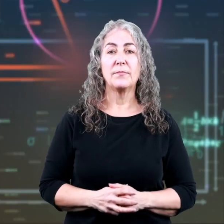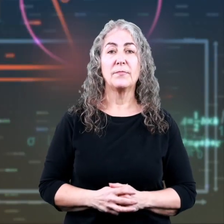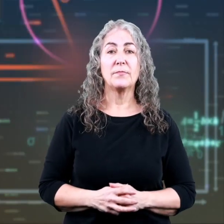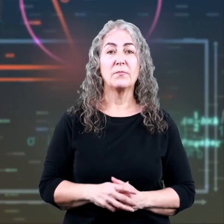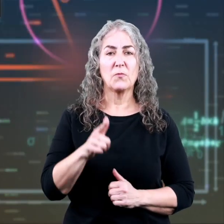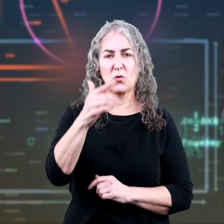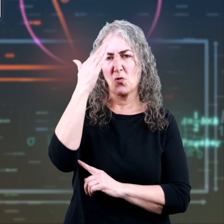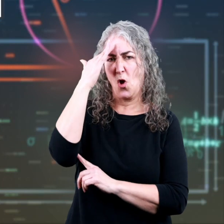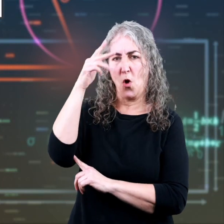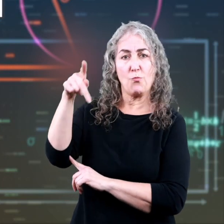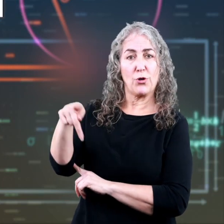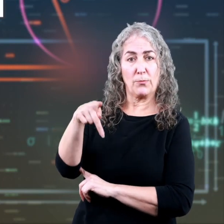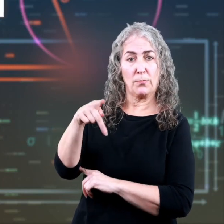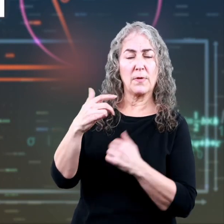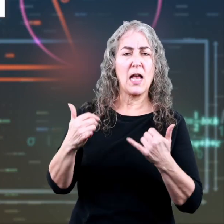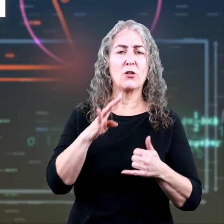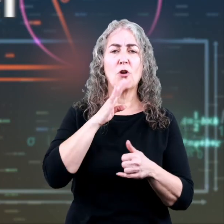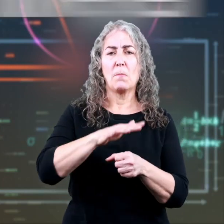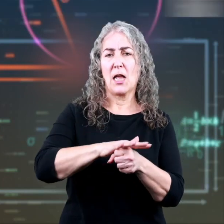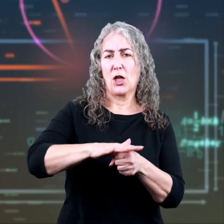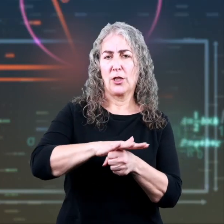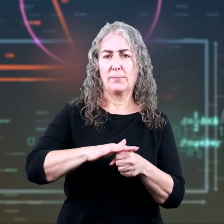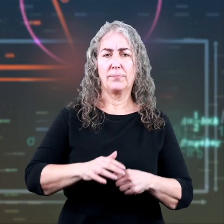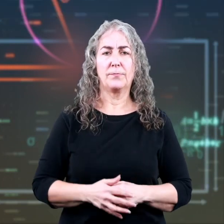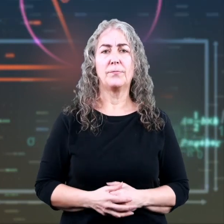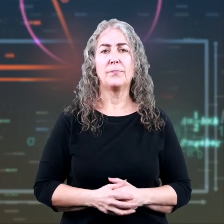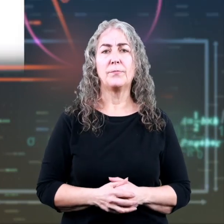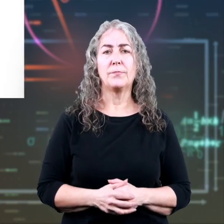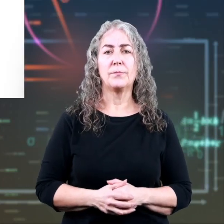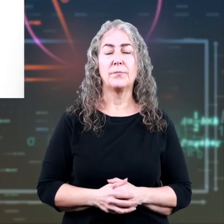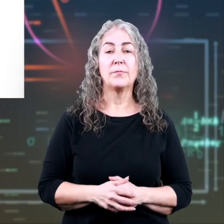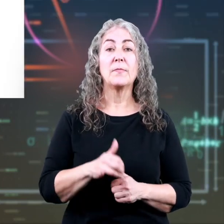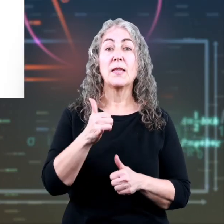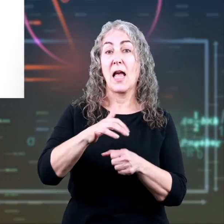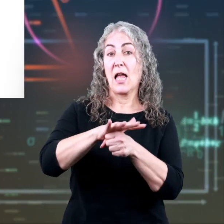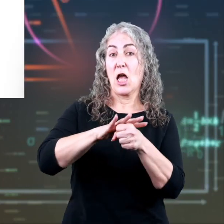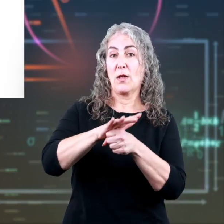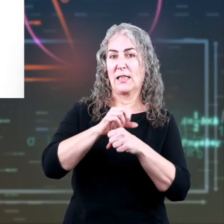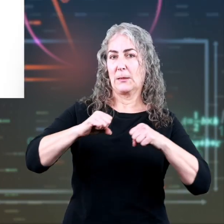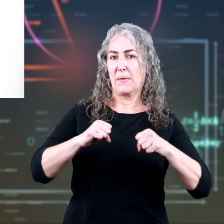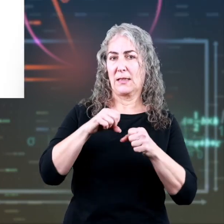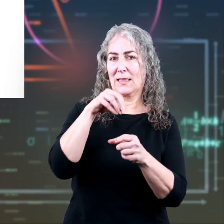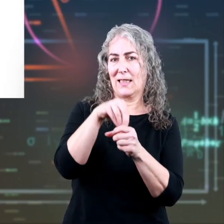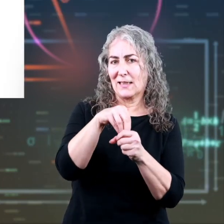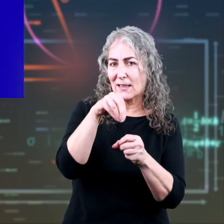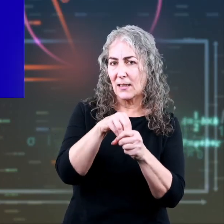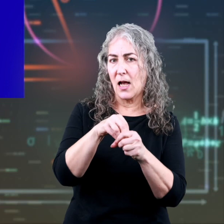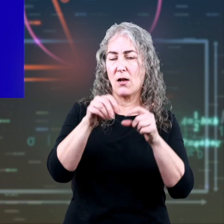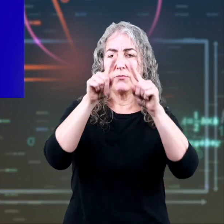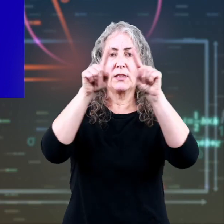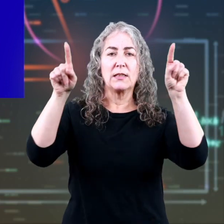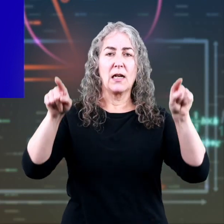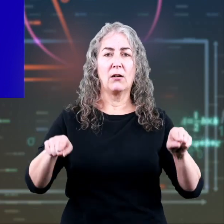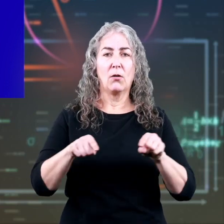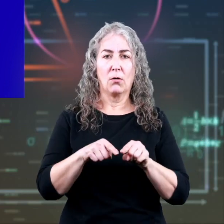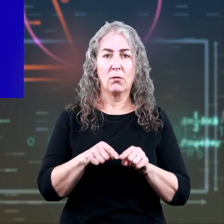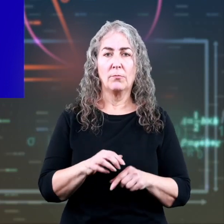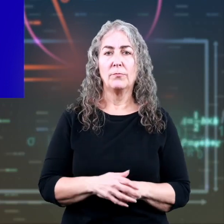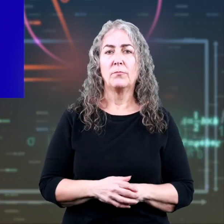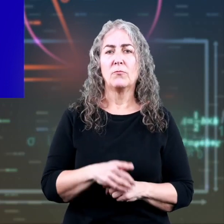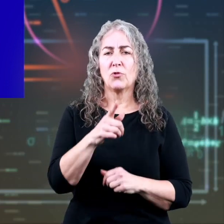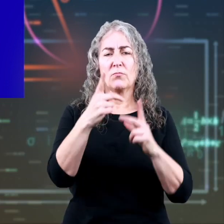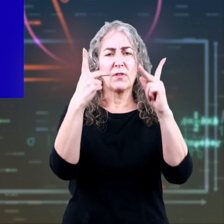Now that you know about perimeter, let's talk area. Remember, the area is the space inside the rectangle.